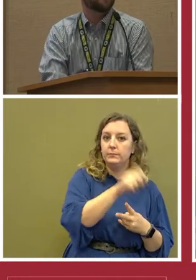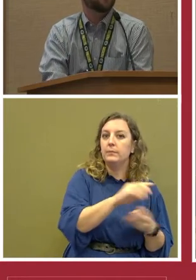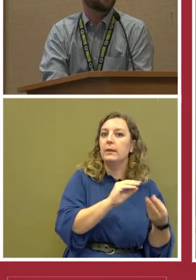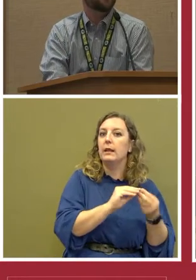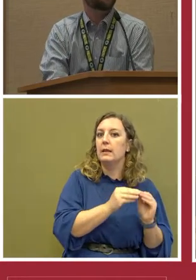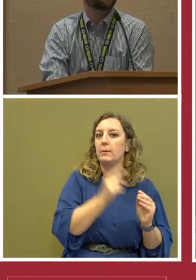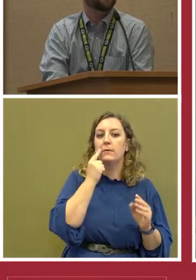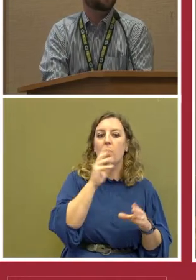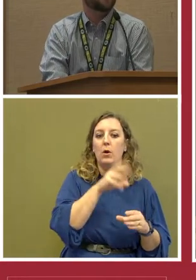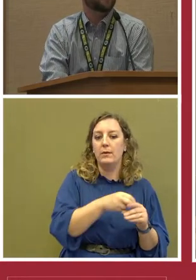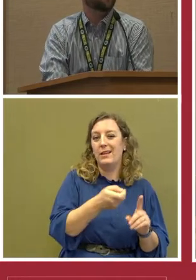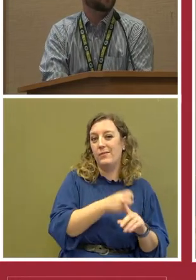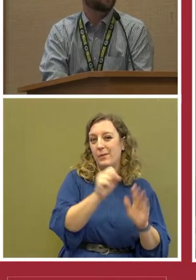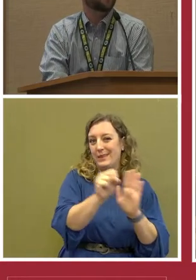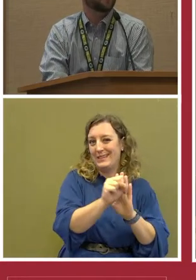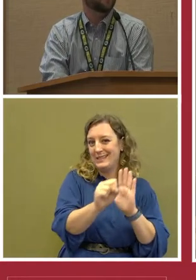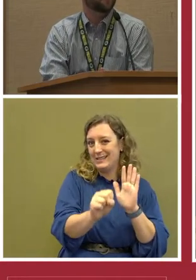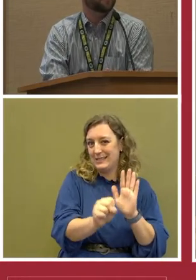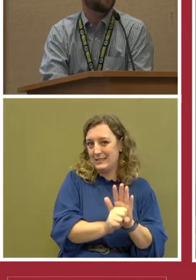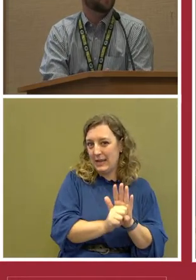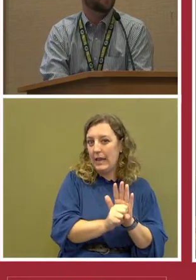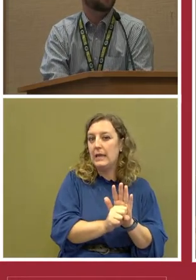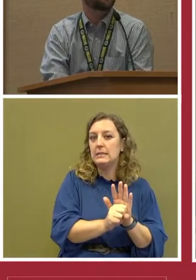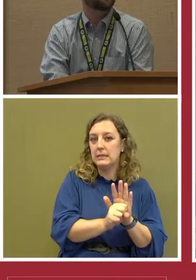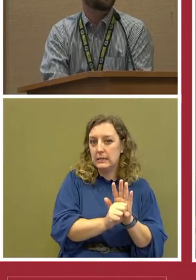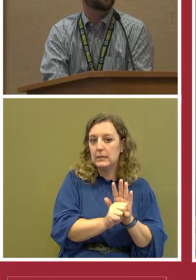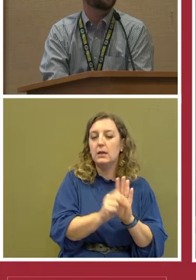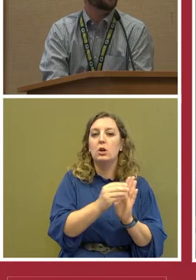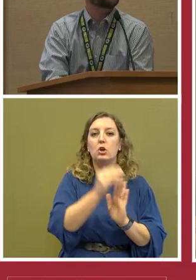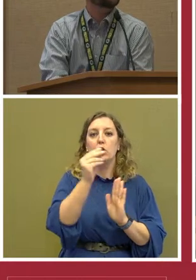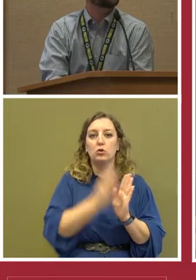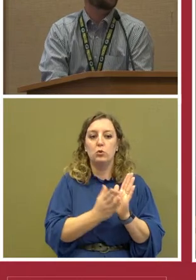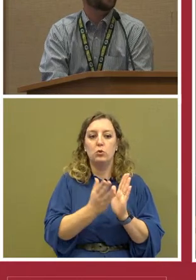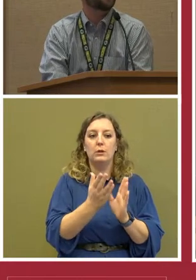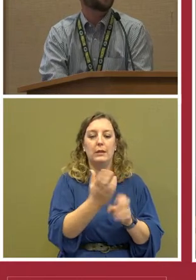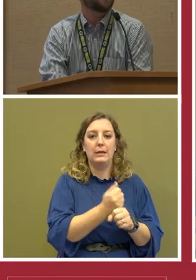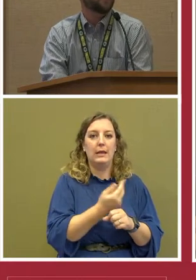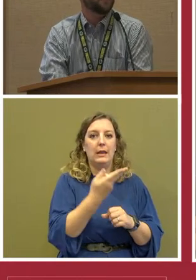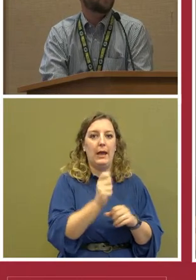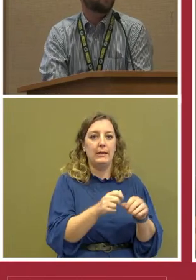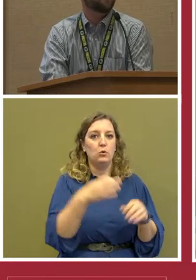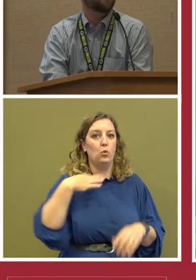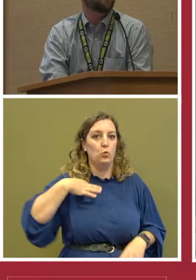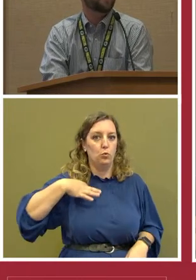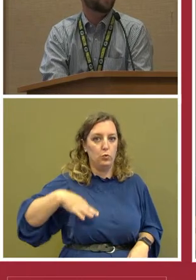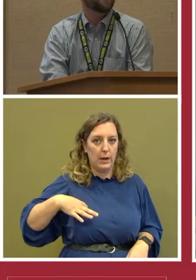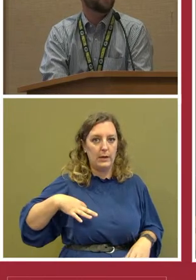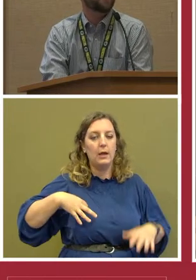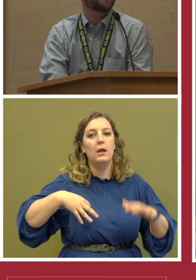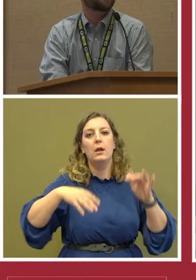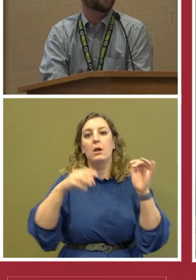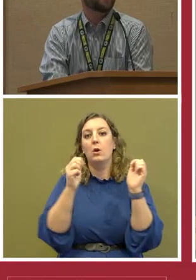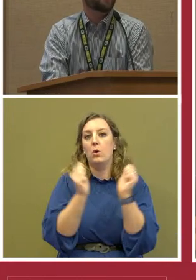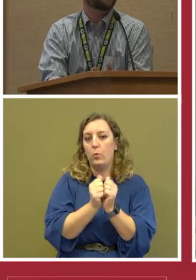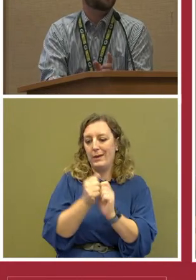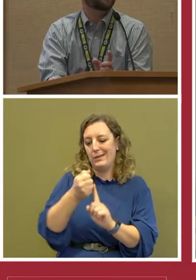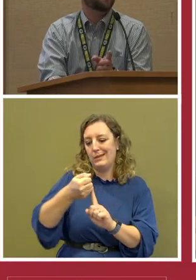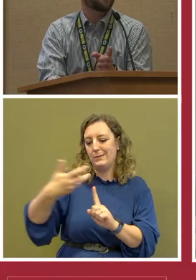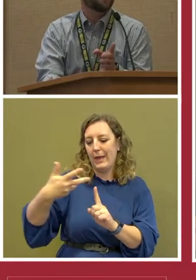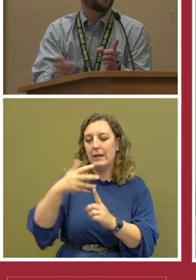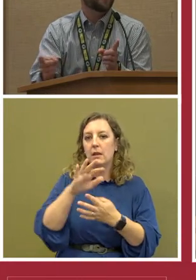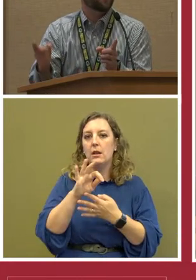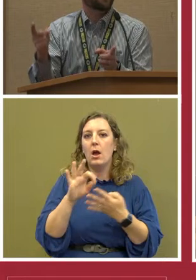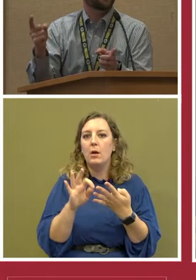for participation come from the state when students earn the high school credit. With expanded